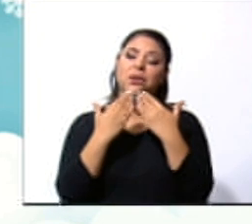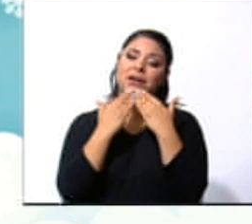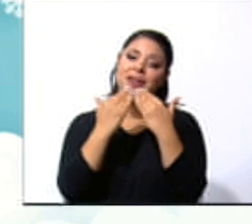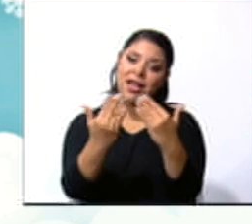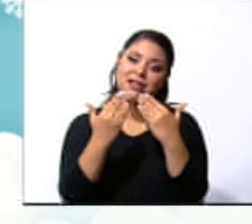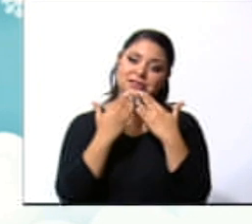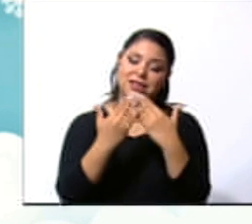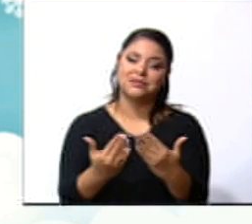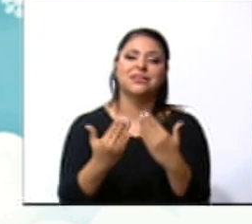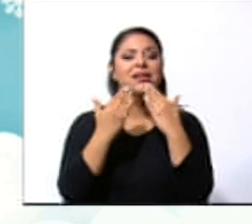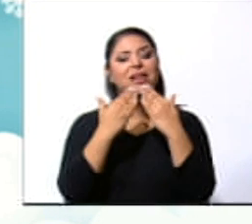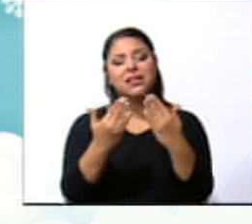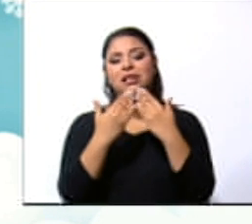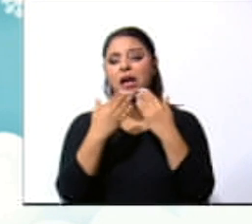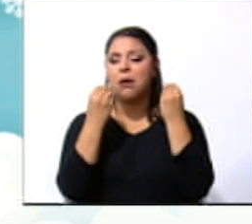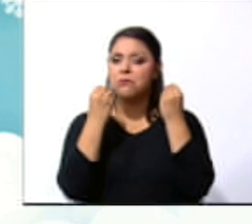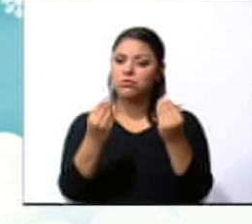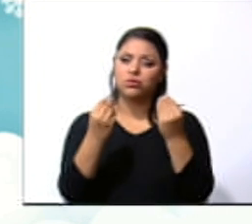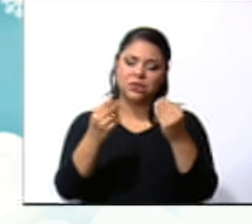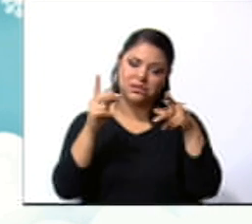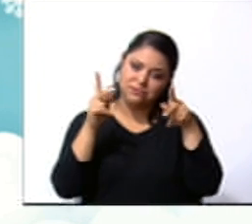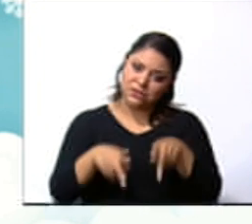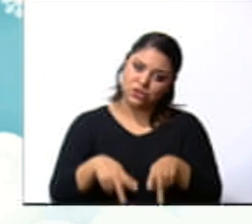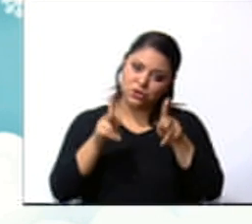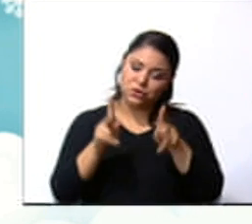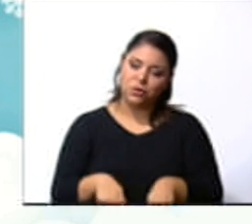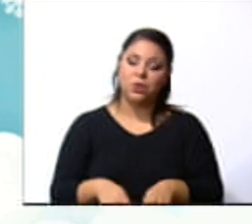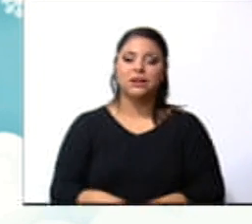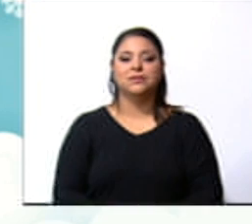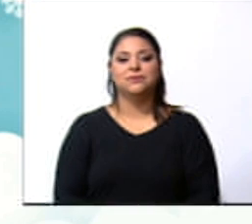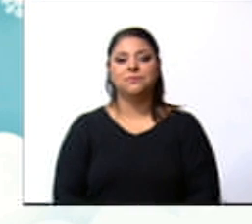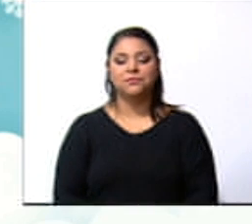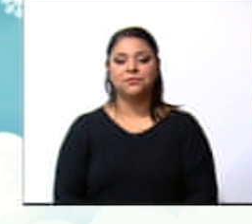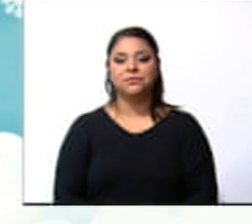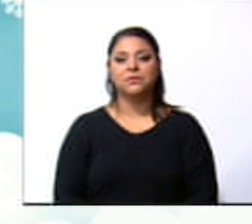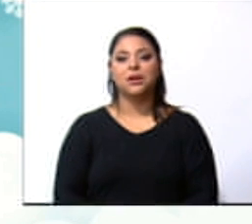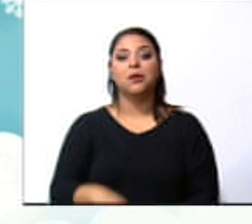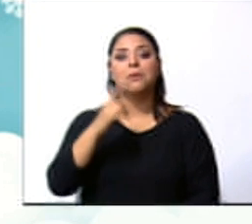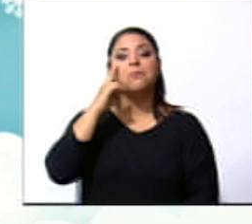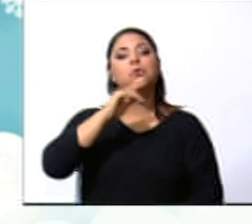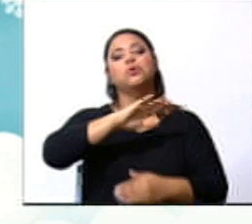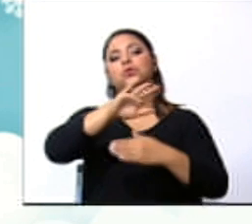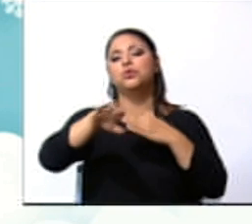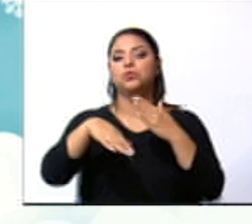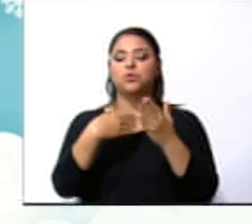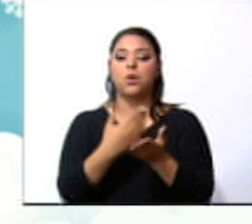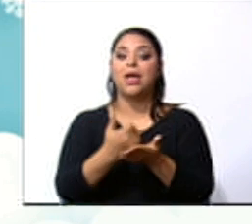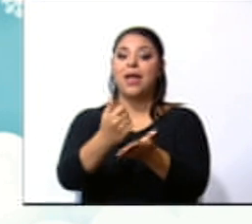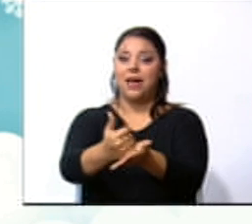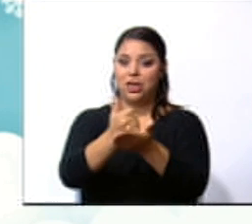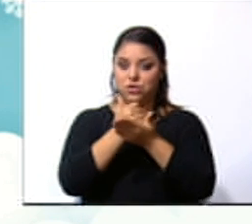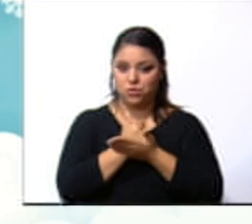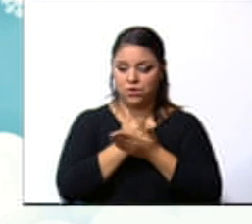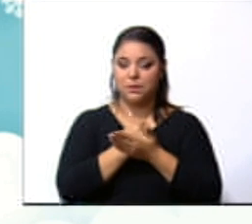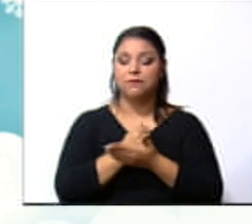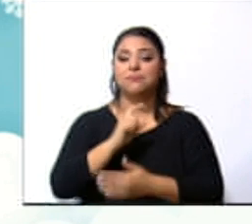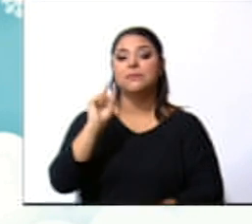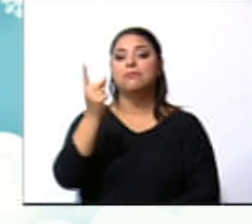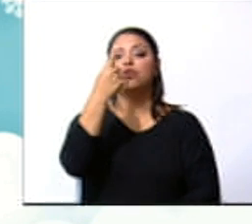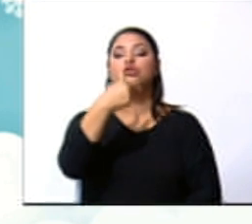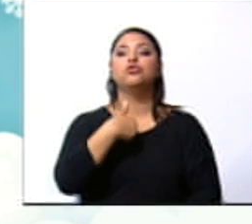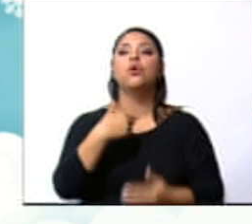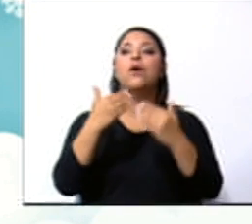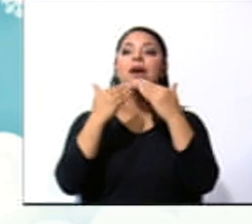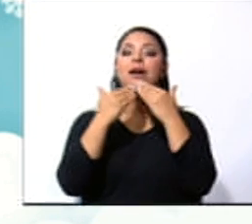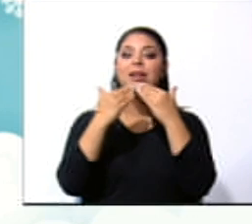to thank a lot of people for all their help. Okay, first, I would like to thank God